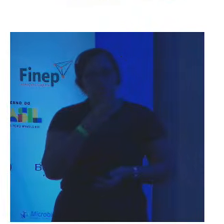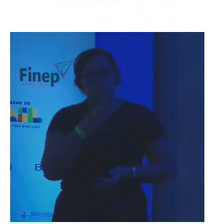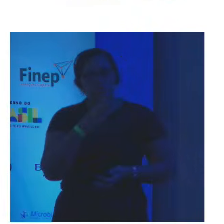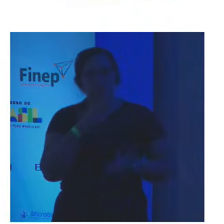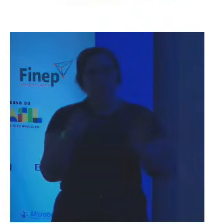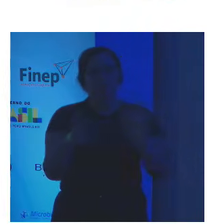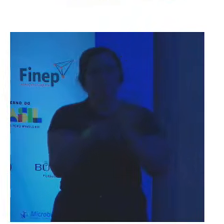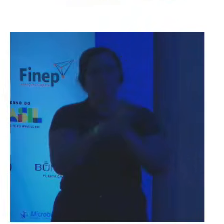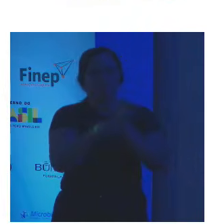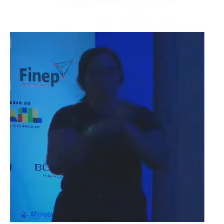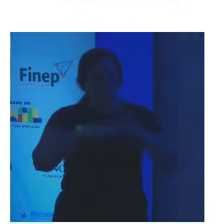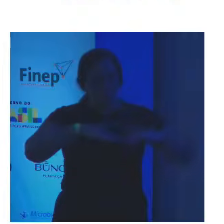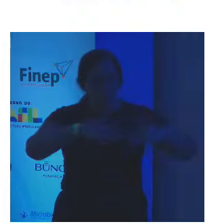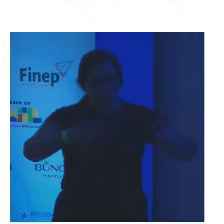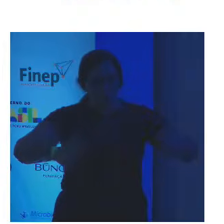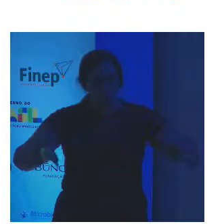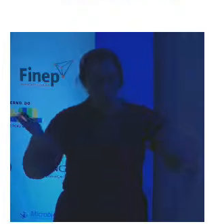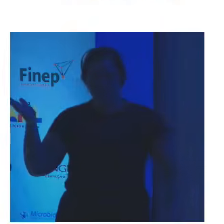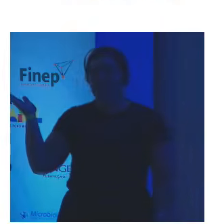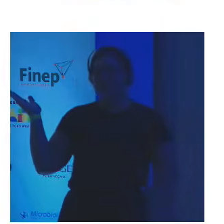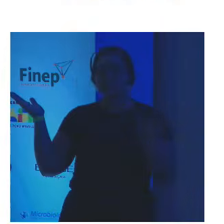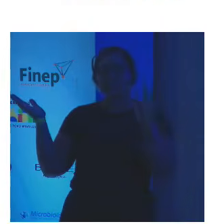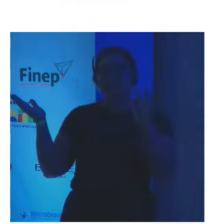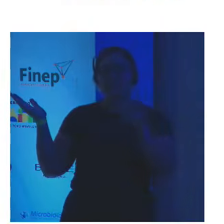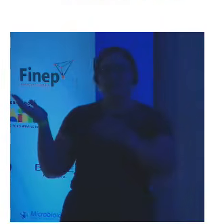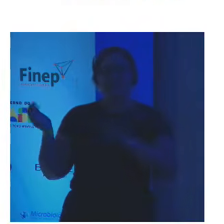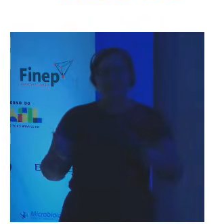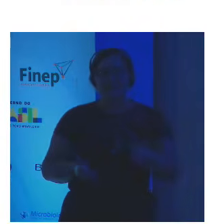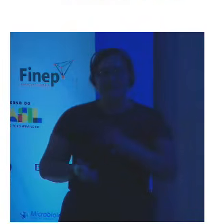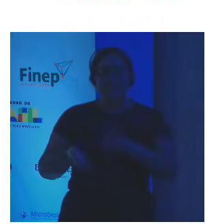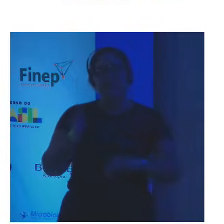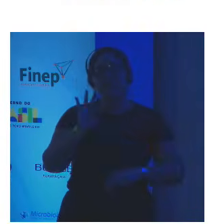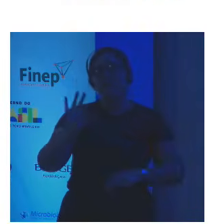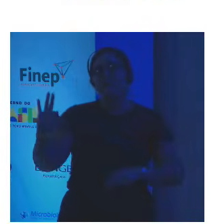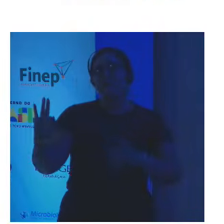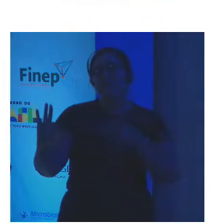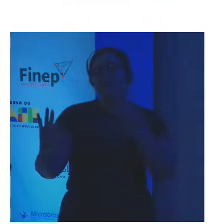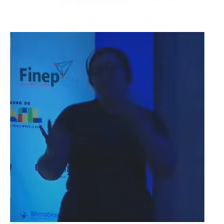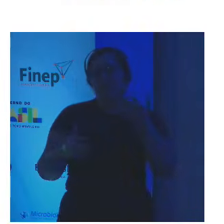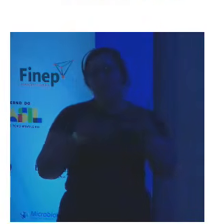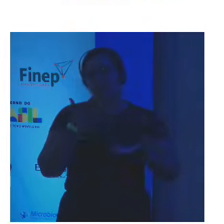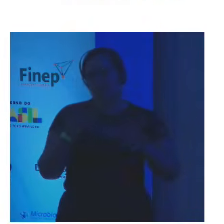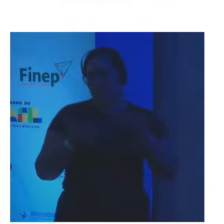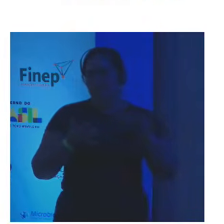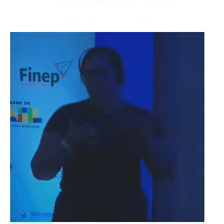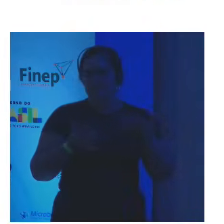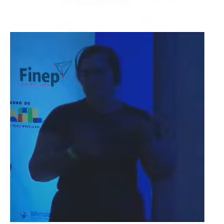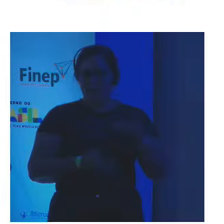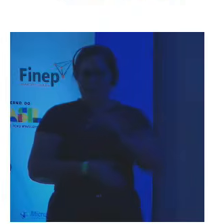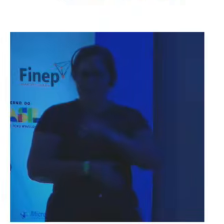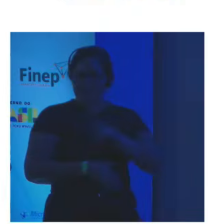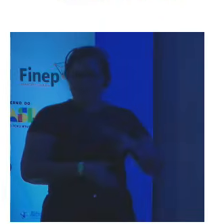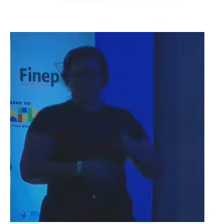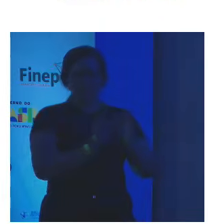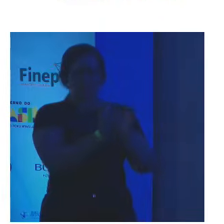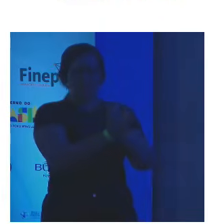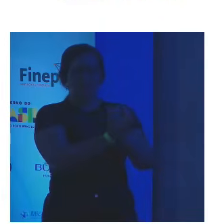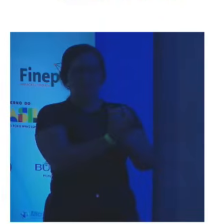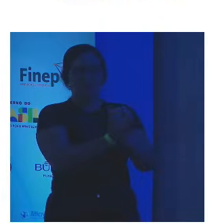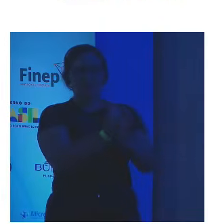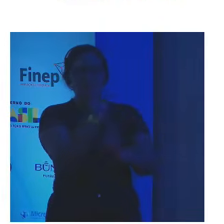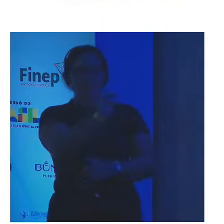French president. Hey, and the European Commission president say, okay, by the way, we will do that.